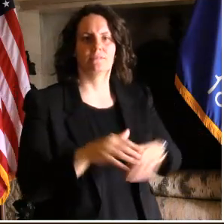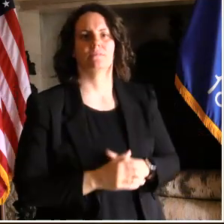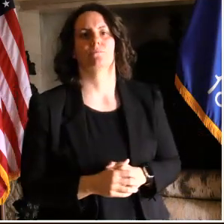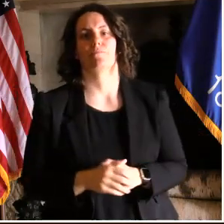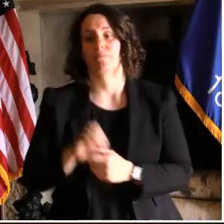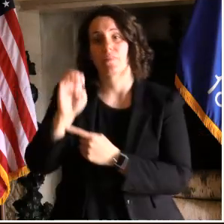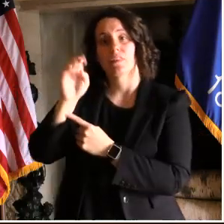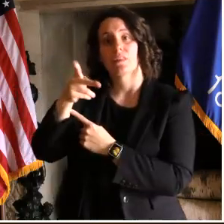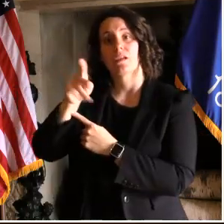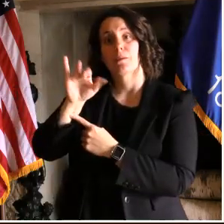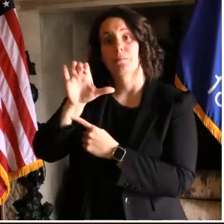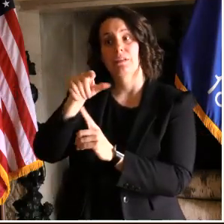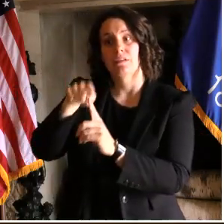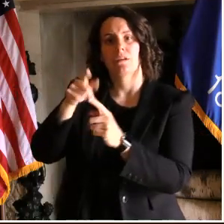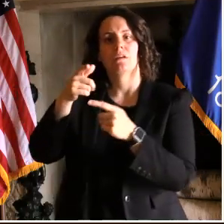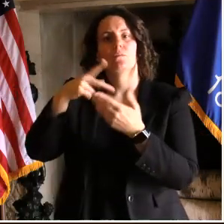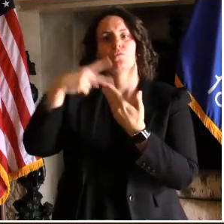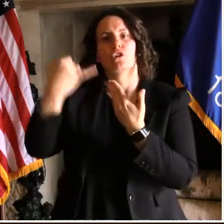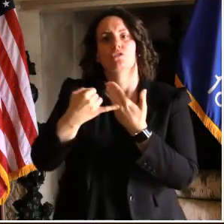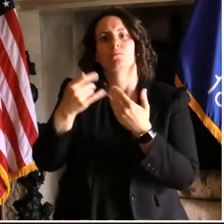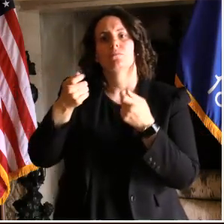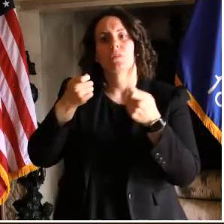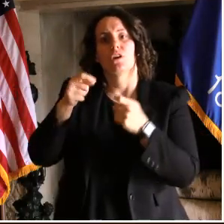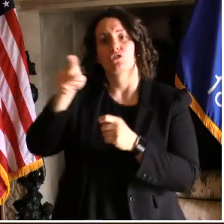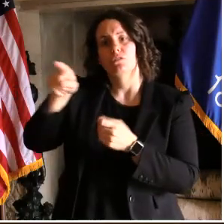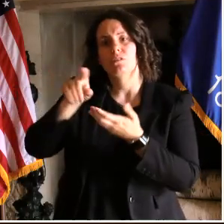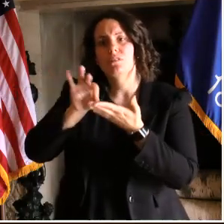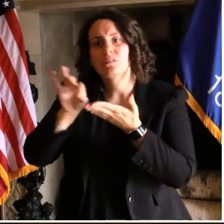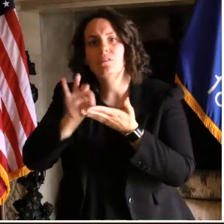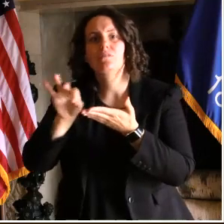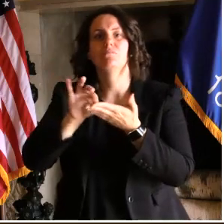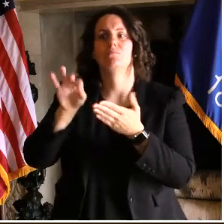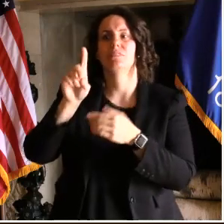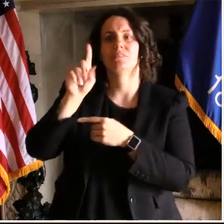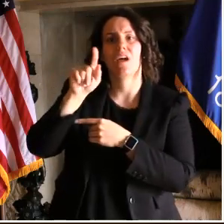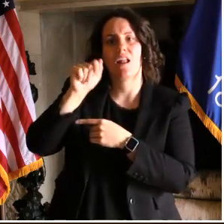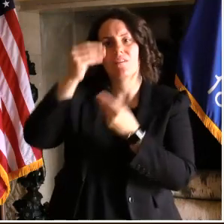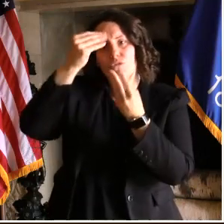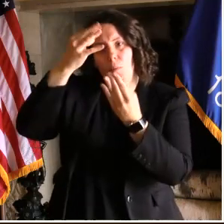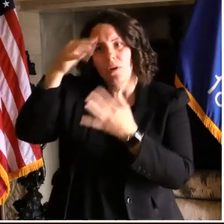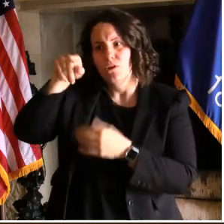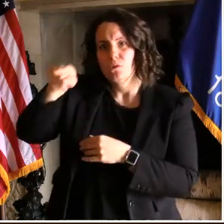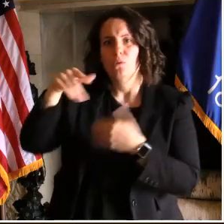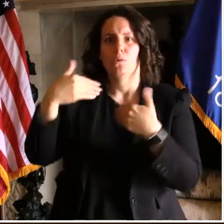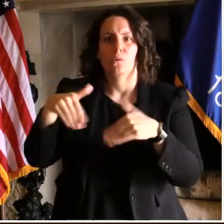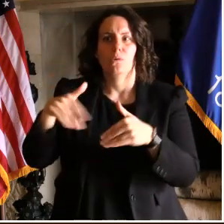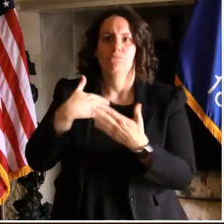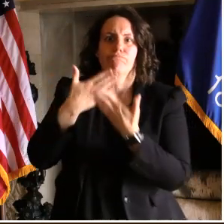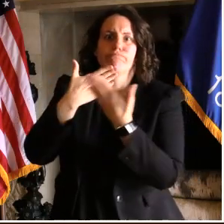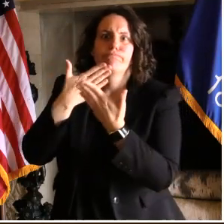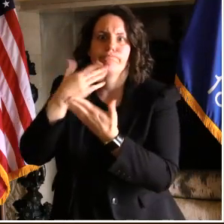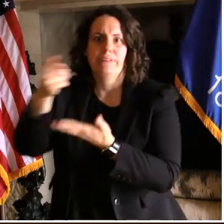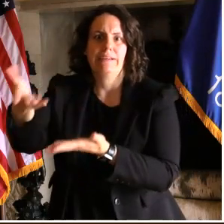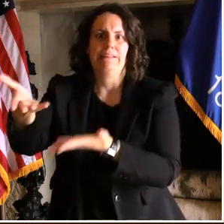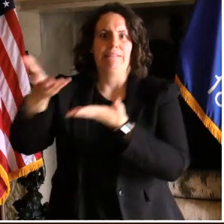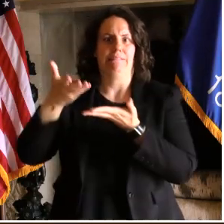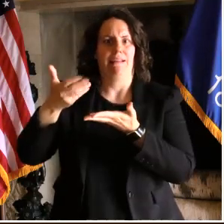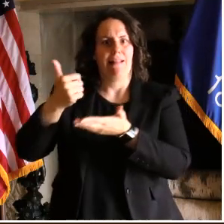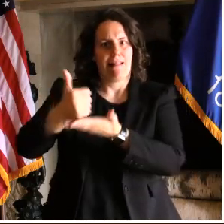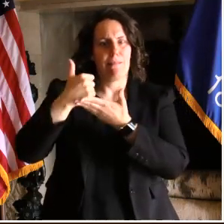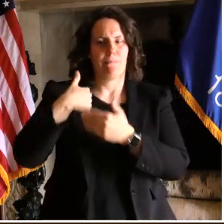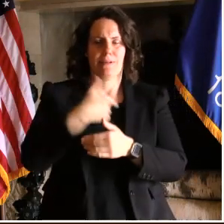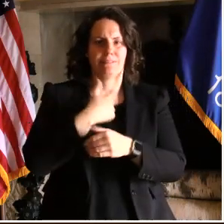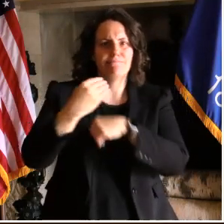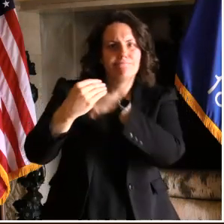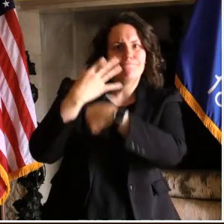managers and data for our efforts, Exact Sciences, which will boost our lab testing capabilities, ProMega, which